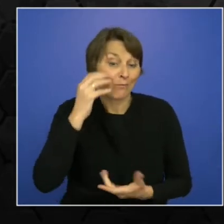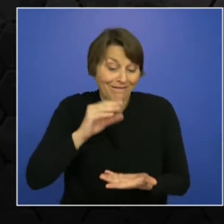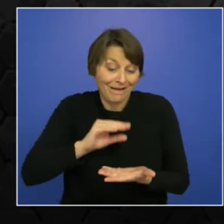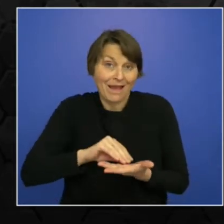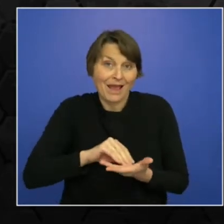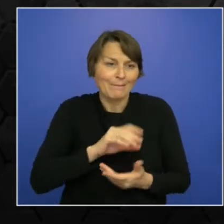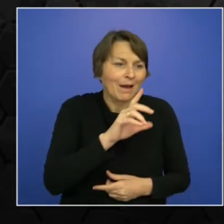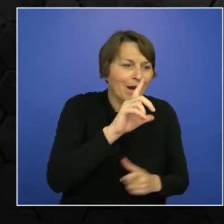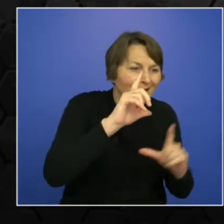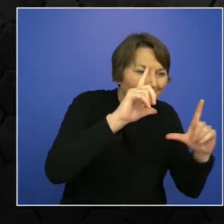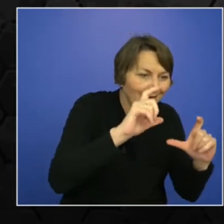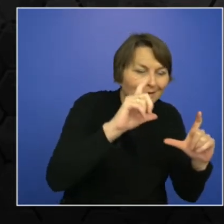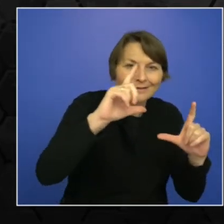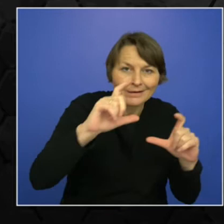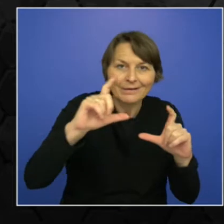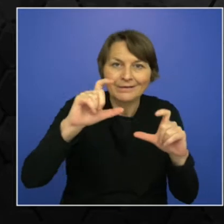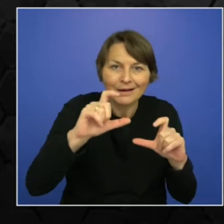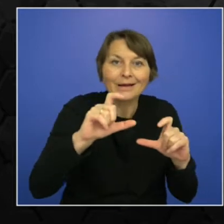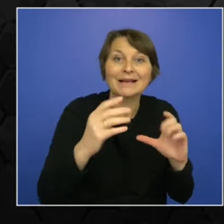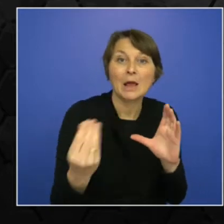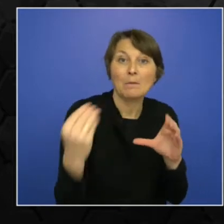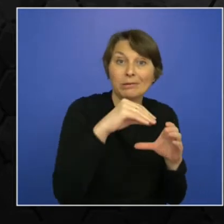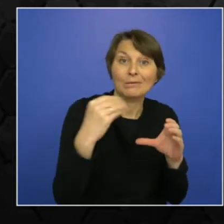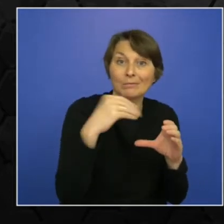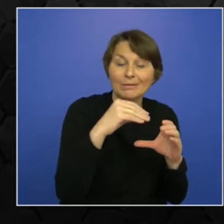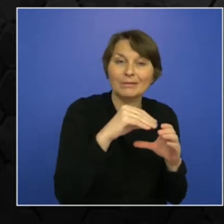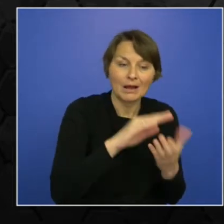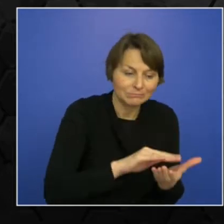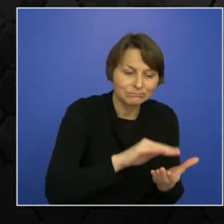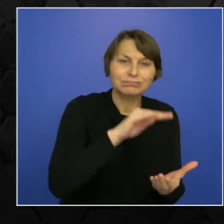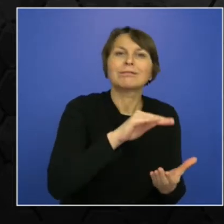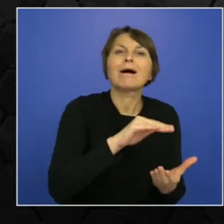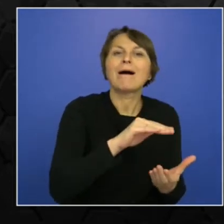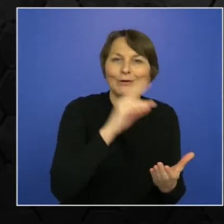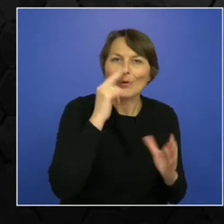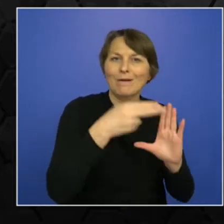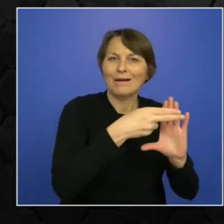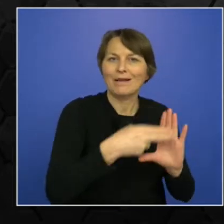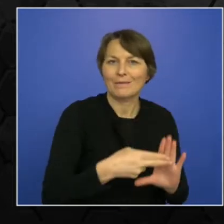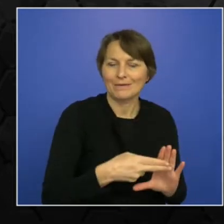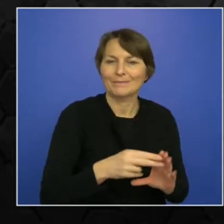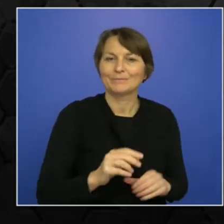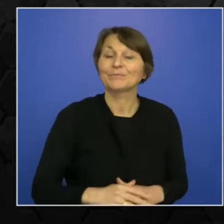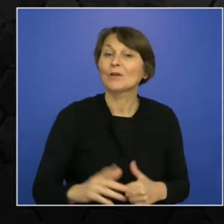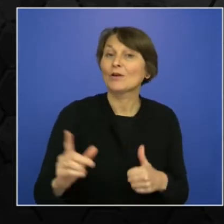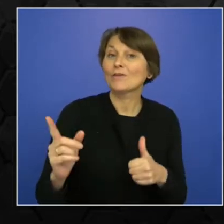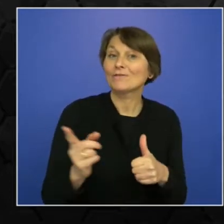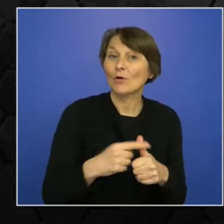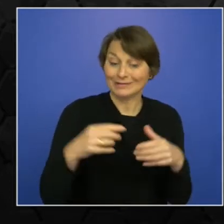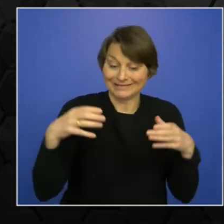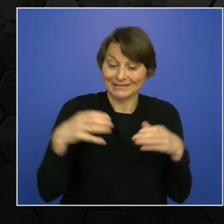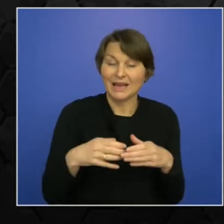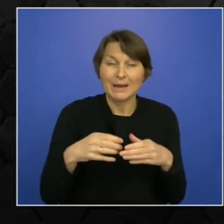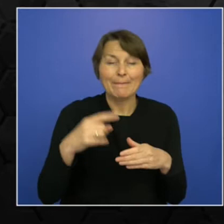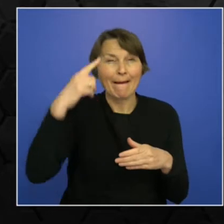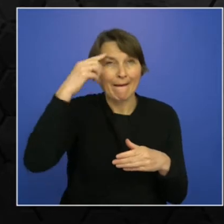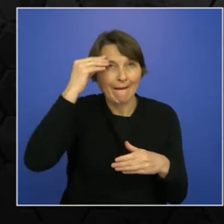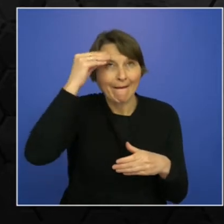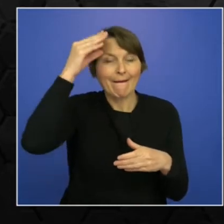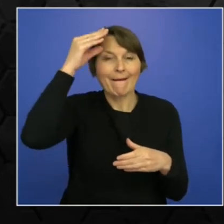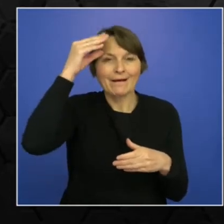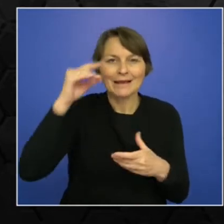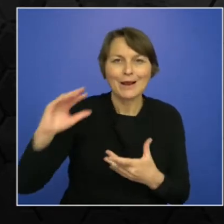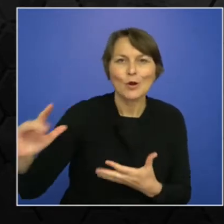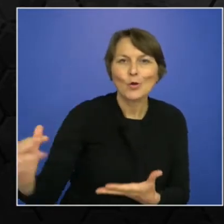feature. Firstly, a team of data scientists collects samples of flowers. Secondly, the team labels the